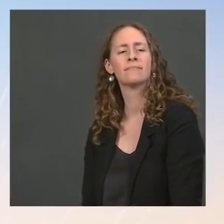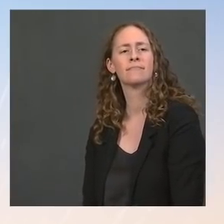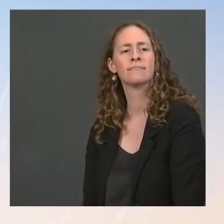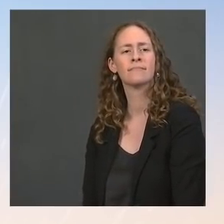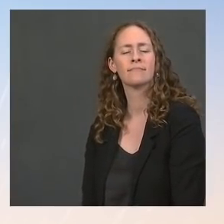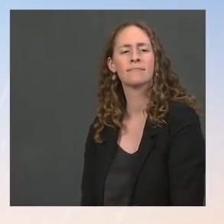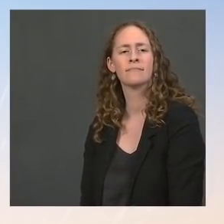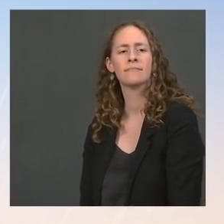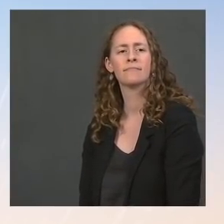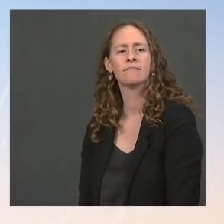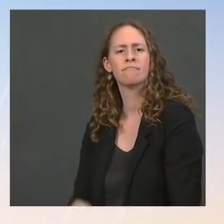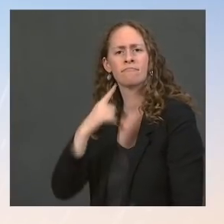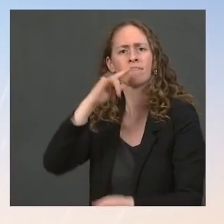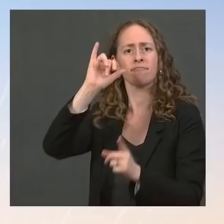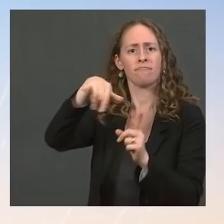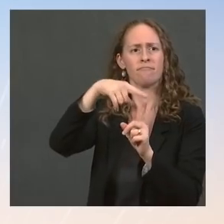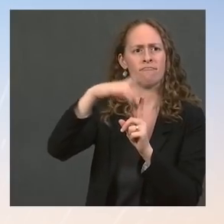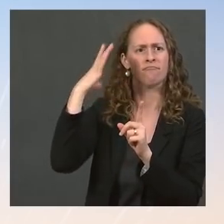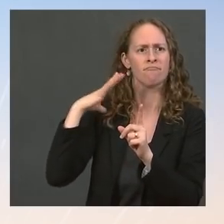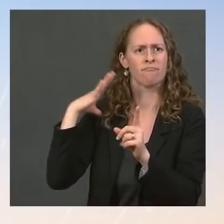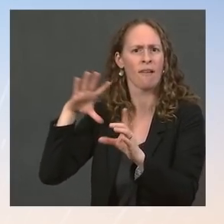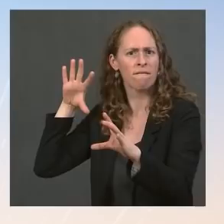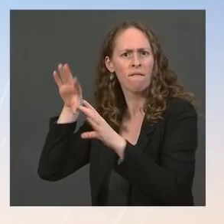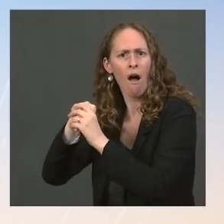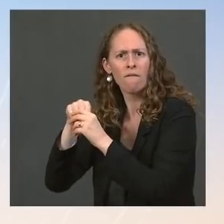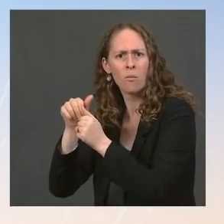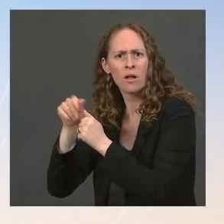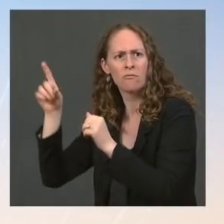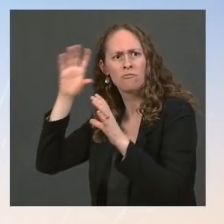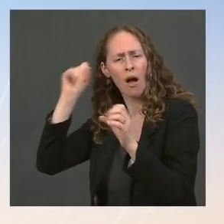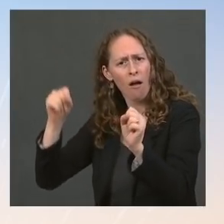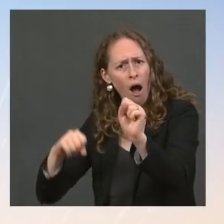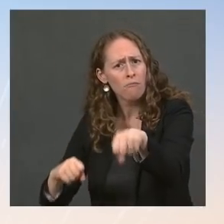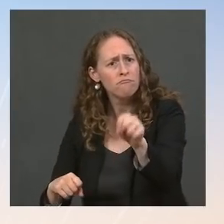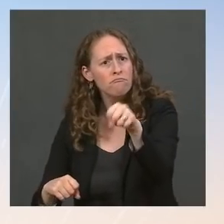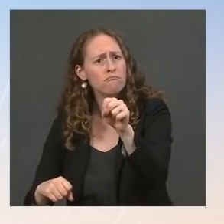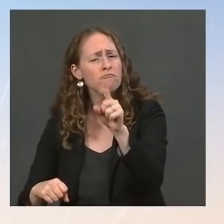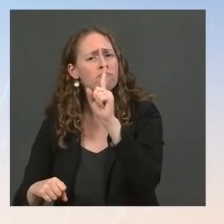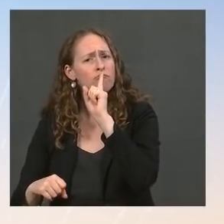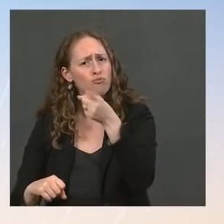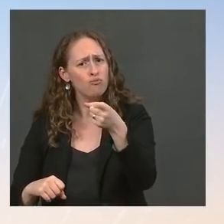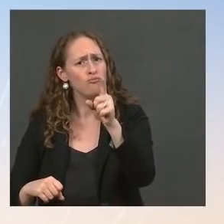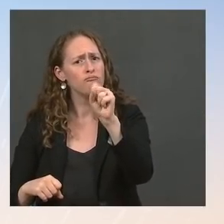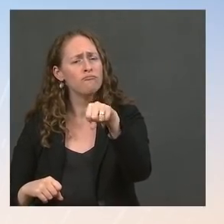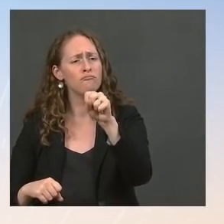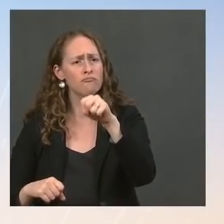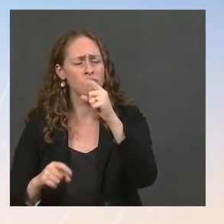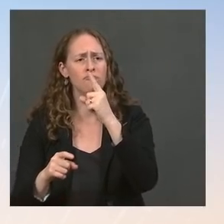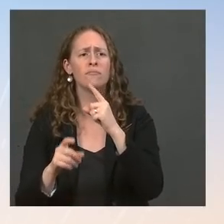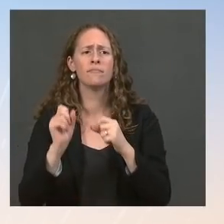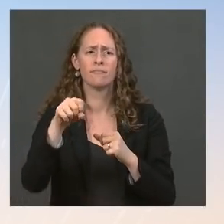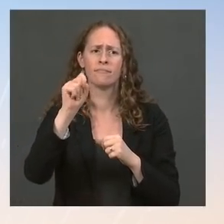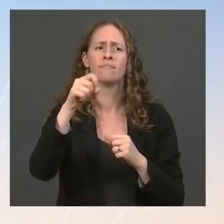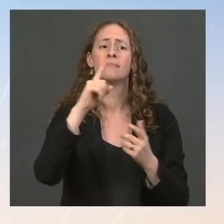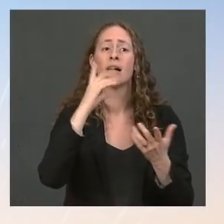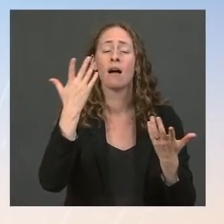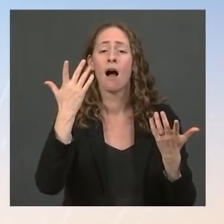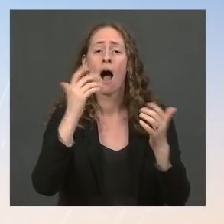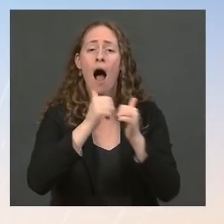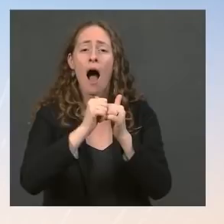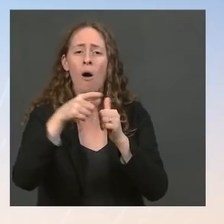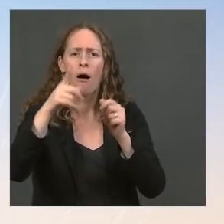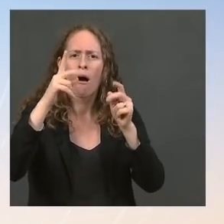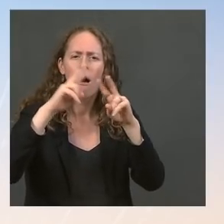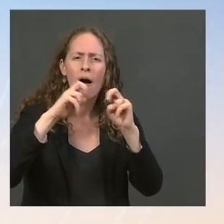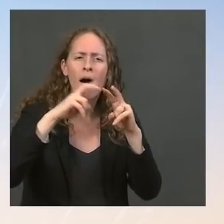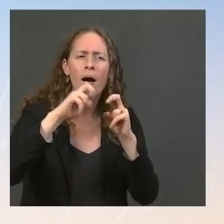that square with you? Sure, we'd agree with that. All I'm conveying, and I obviously have limitations on how much political analysis, or little to none would be what the